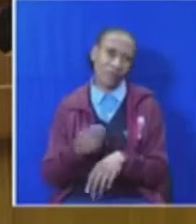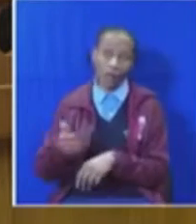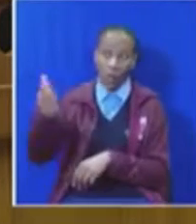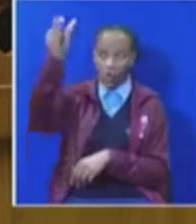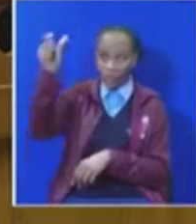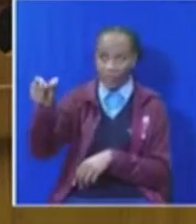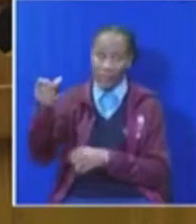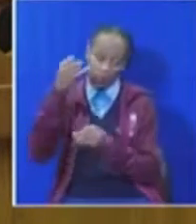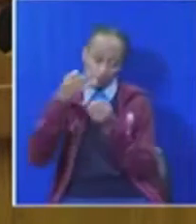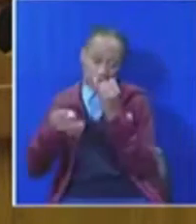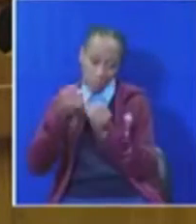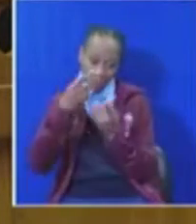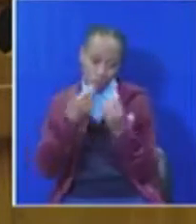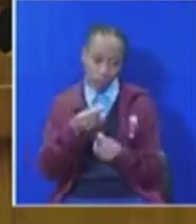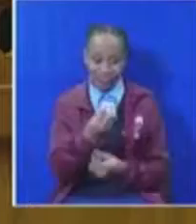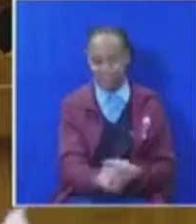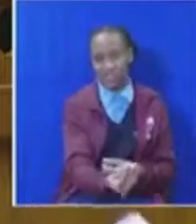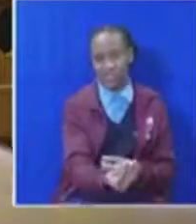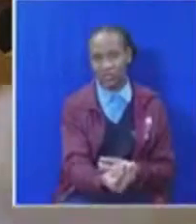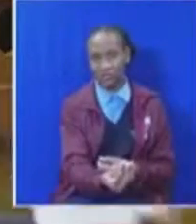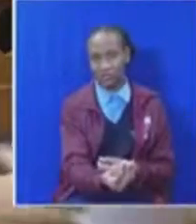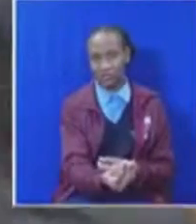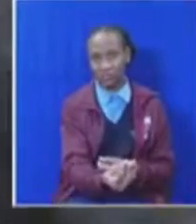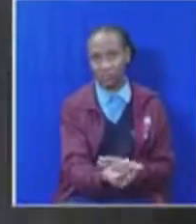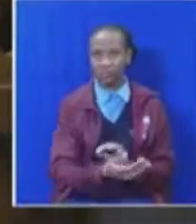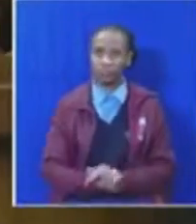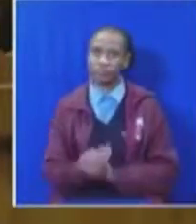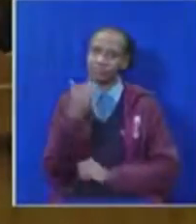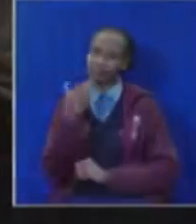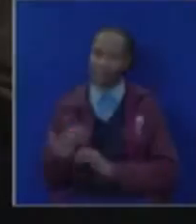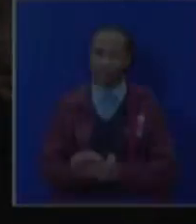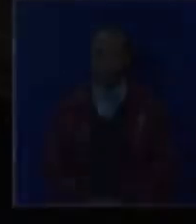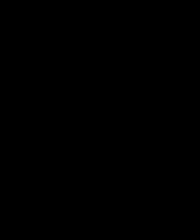adolescents of engaging in sex. I thank you. Thank you, Honourable Member.